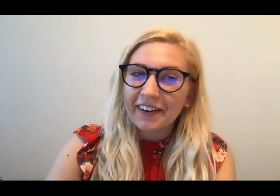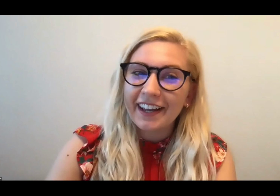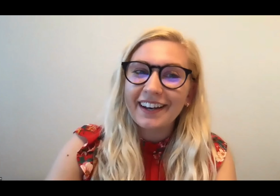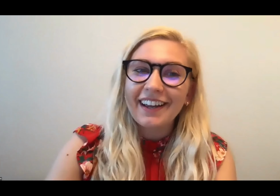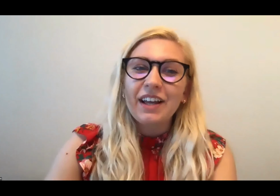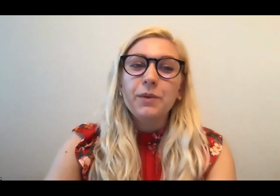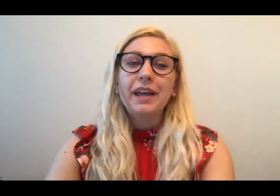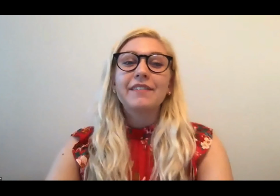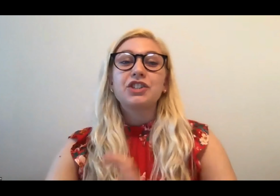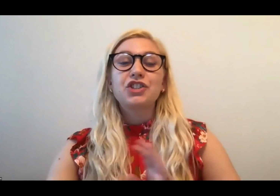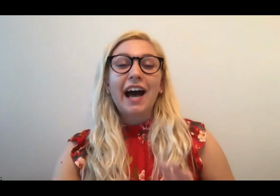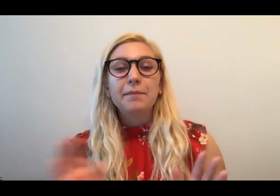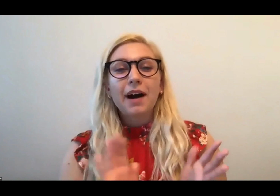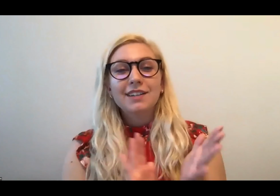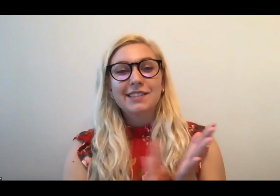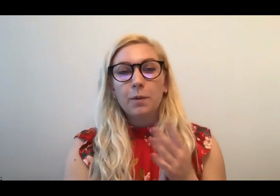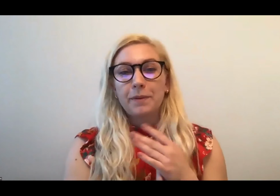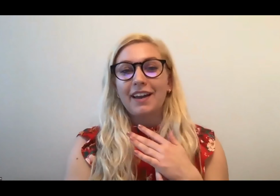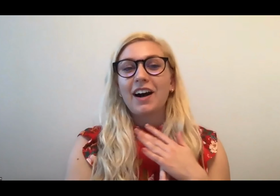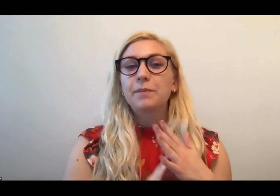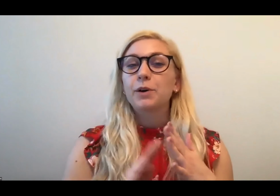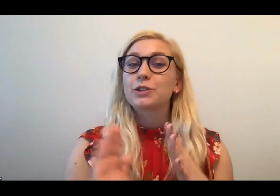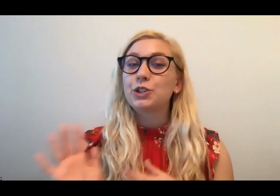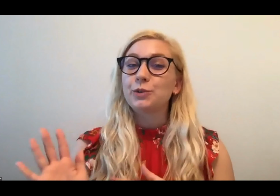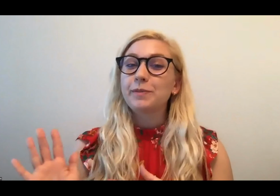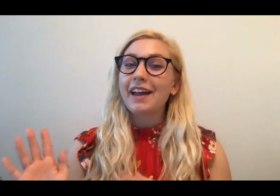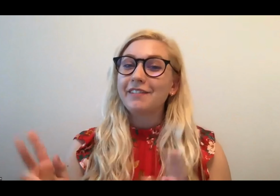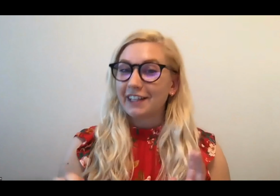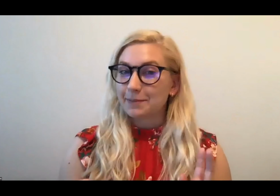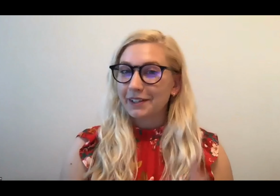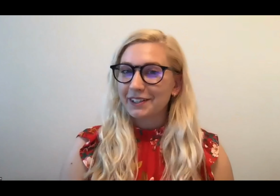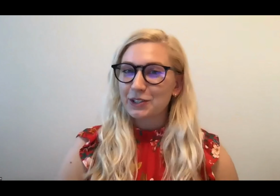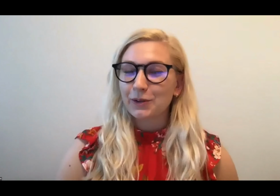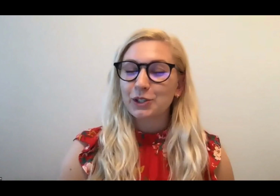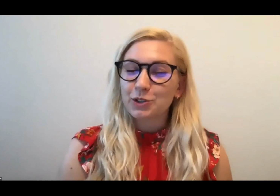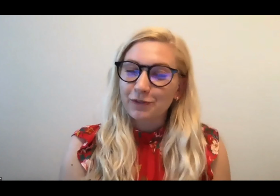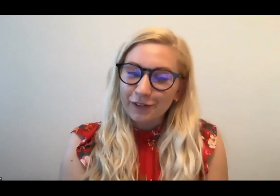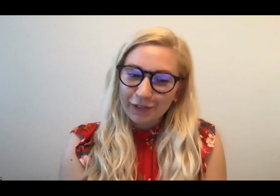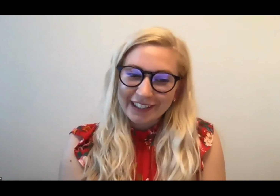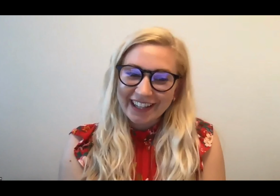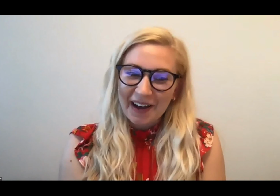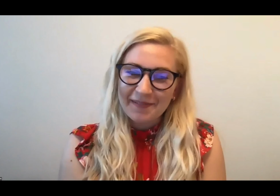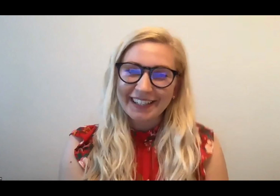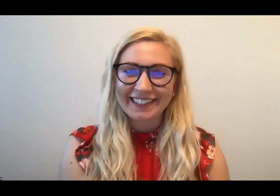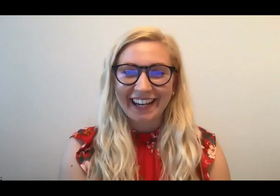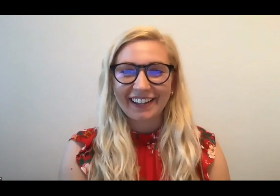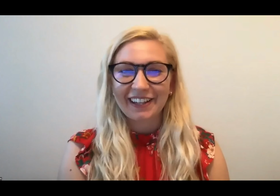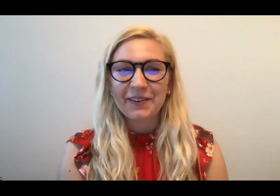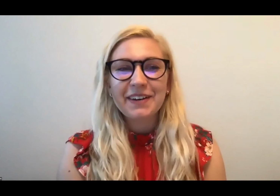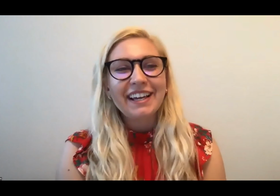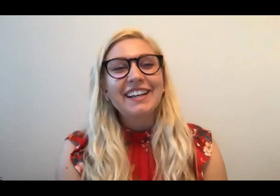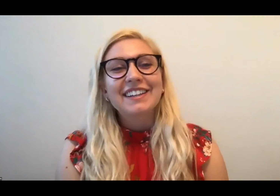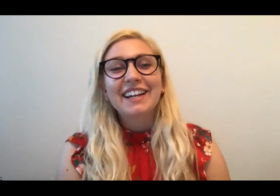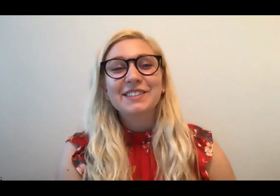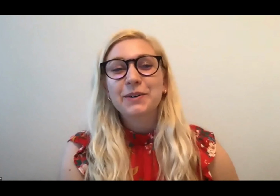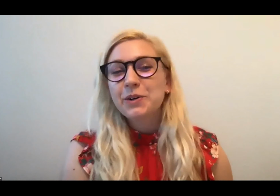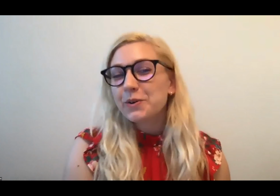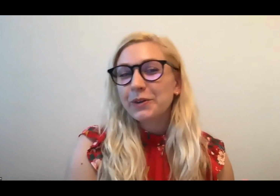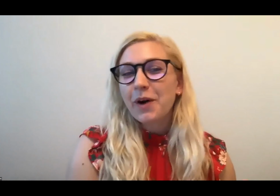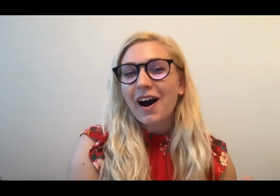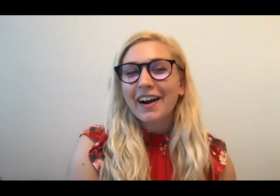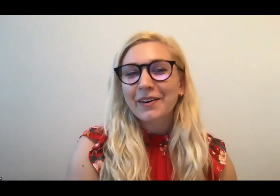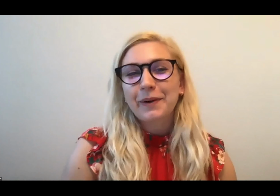get started. We have a chat box open on both Zoom and Facebook, so you should feel free to come and say hello. Let us